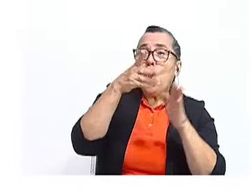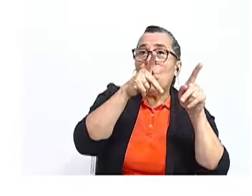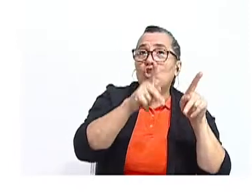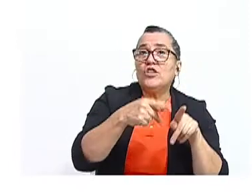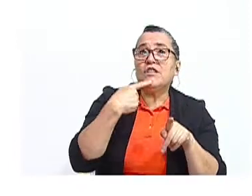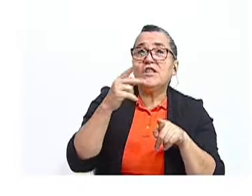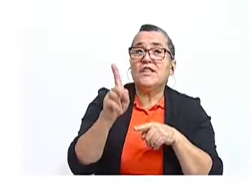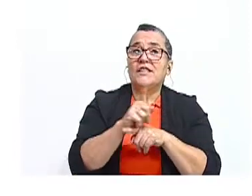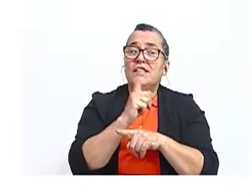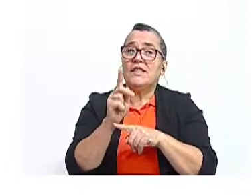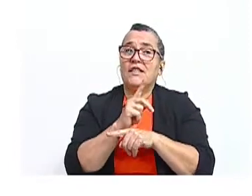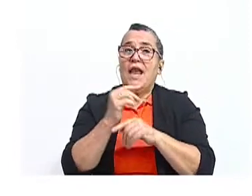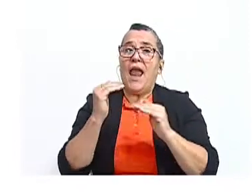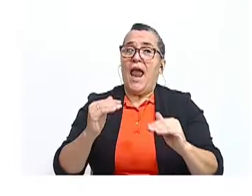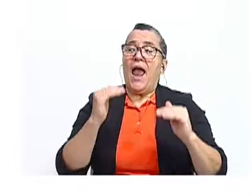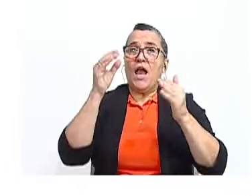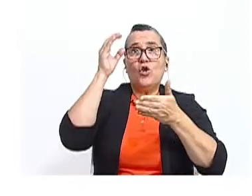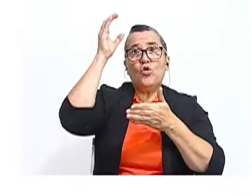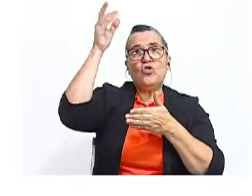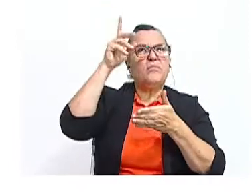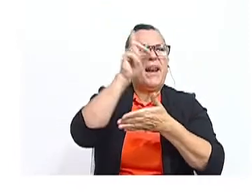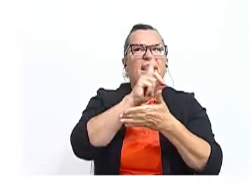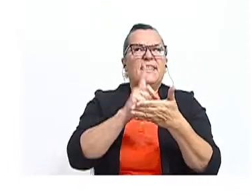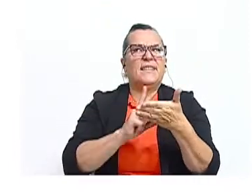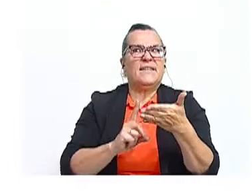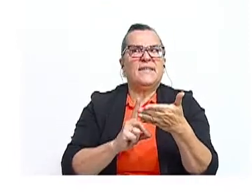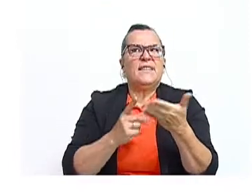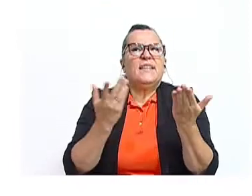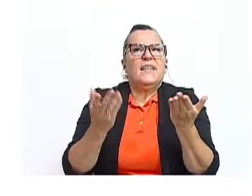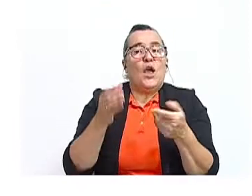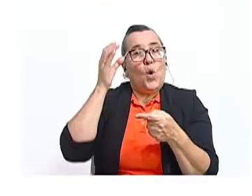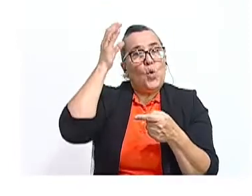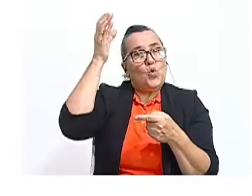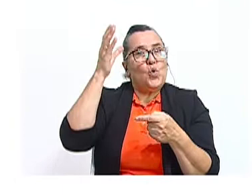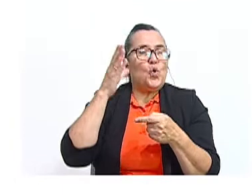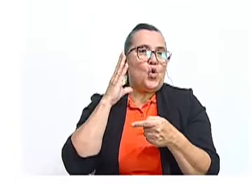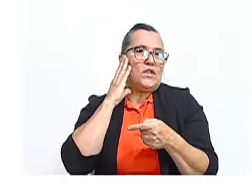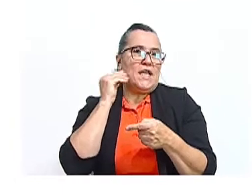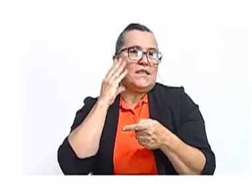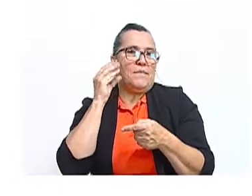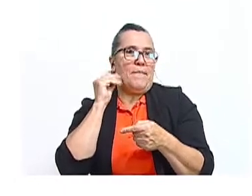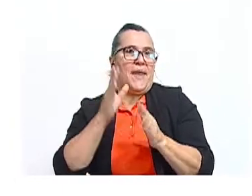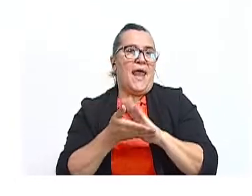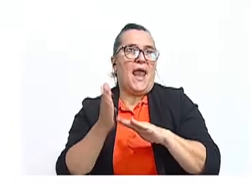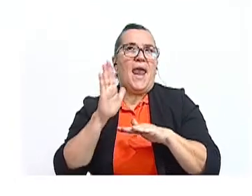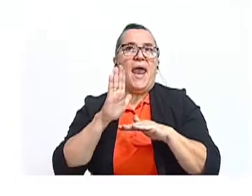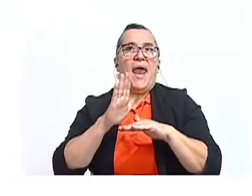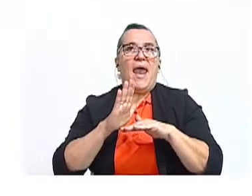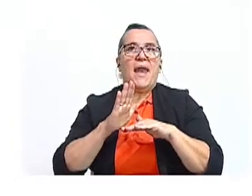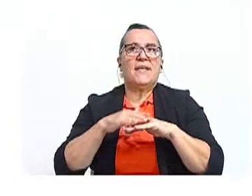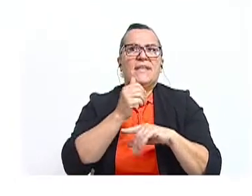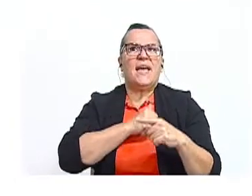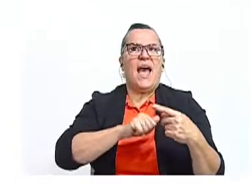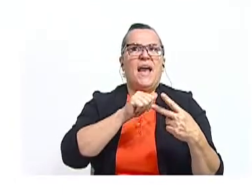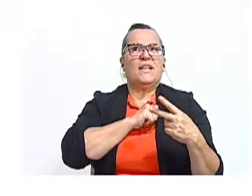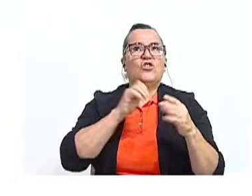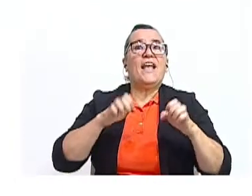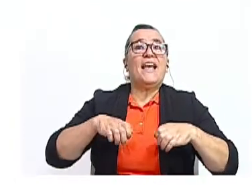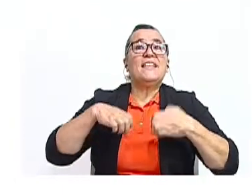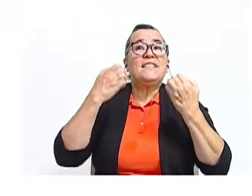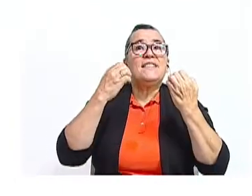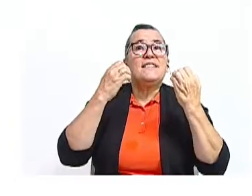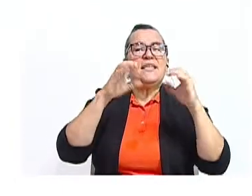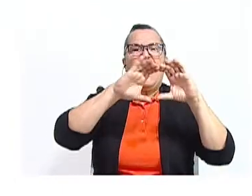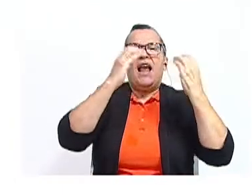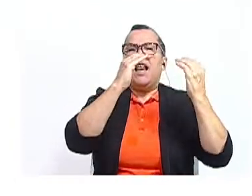term high culture to describe the pattern of cultural experiences and attitudes that exist in the